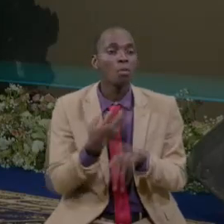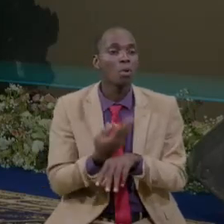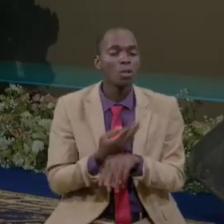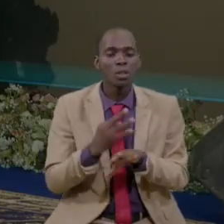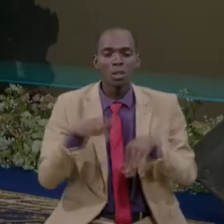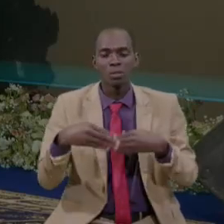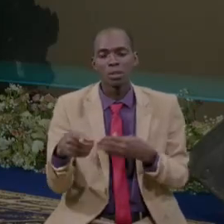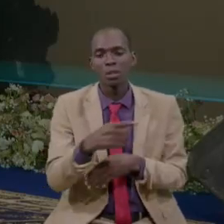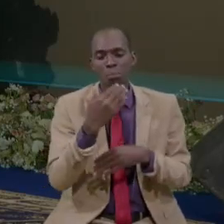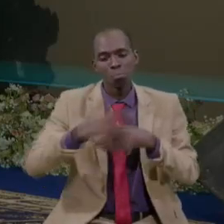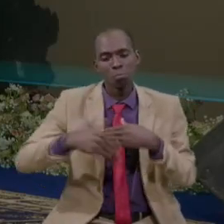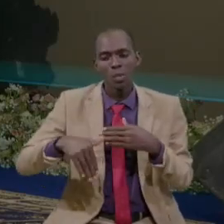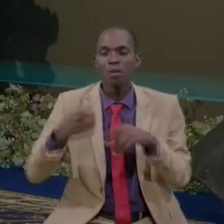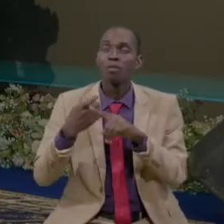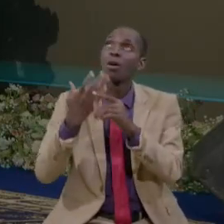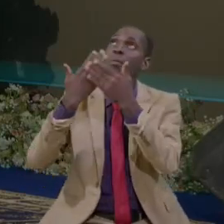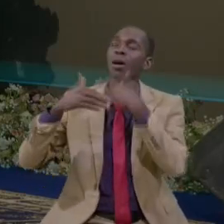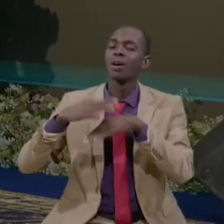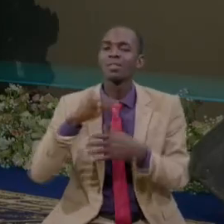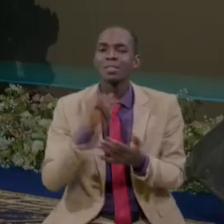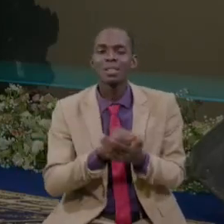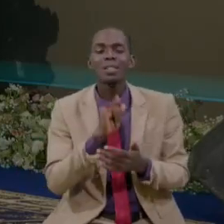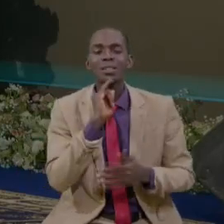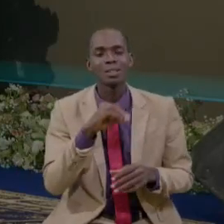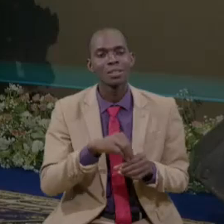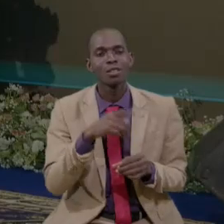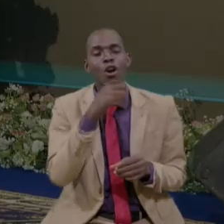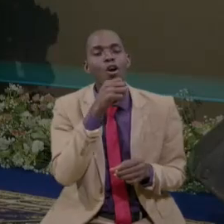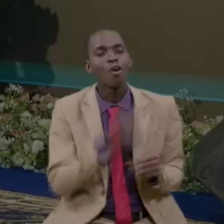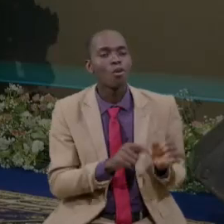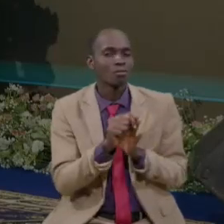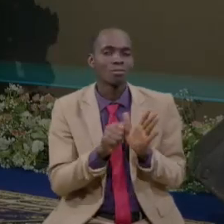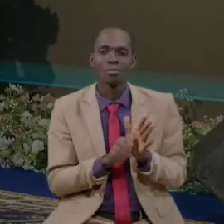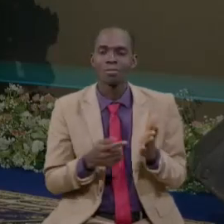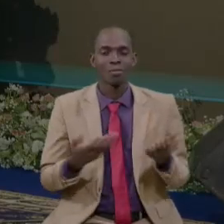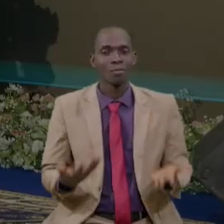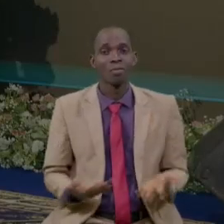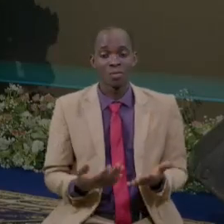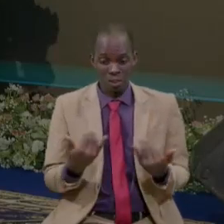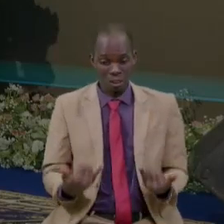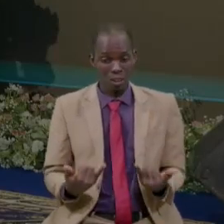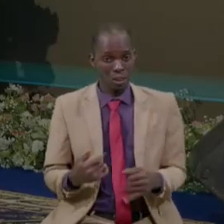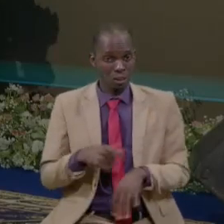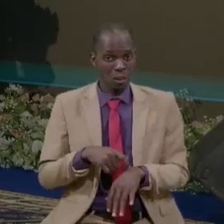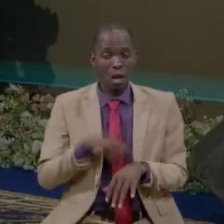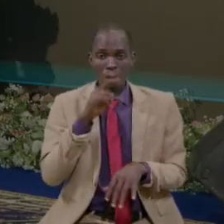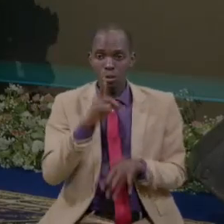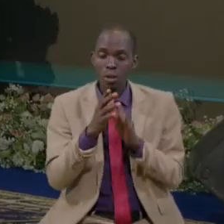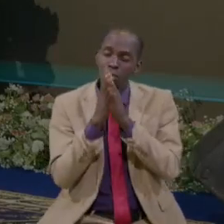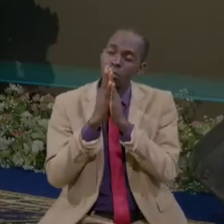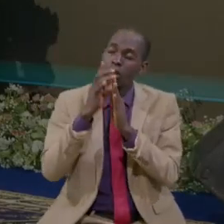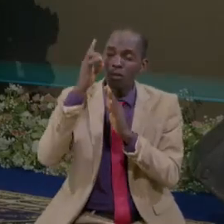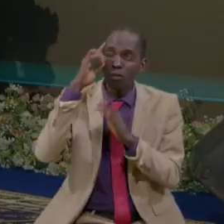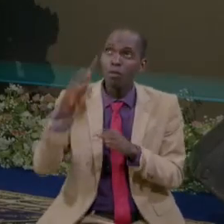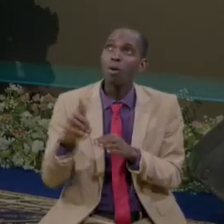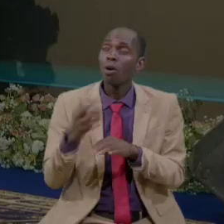In the New Testament, you're not, praying for manna to fall. You are not praying for water to come out of the